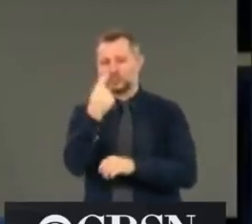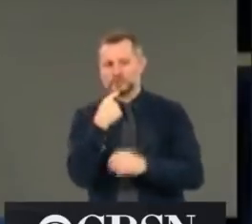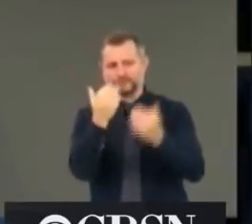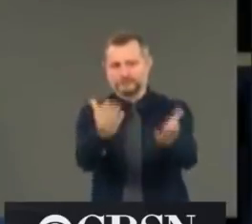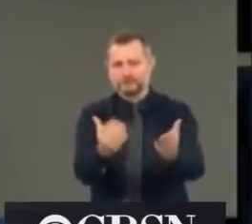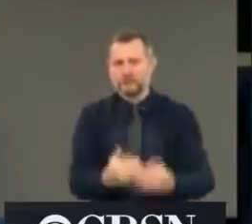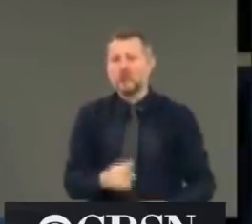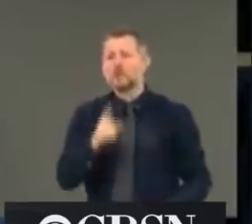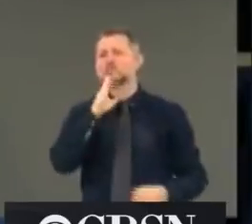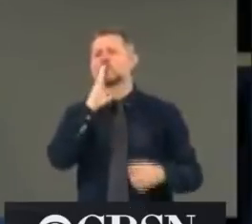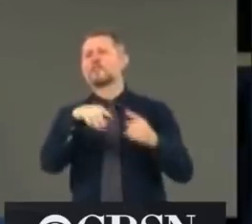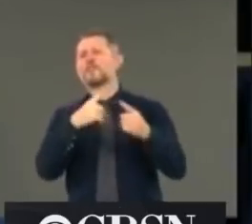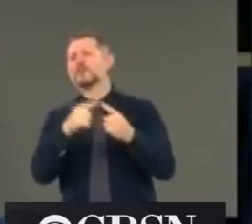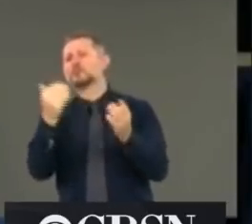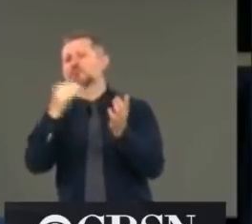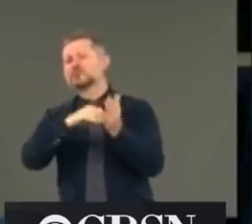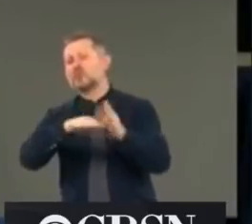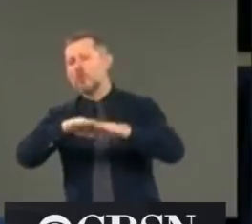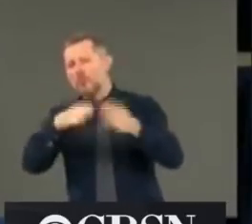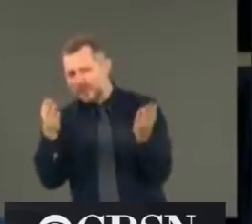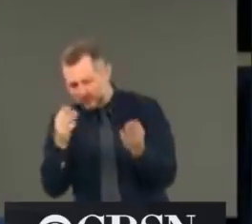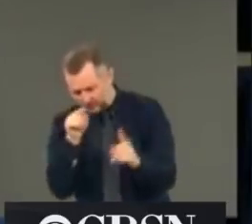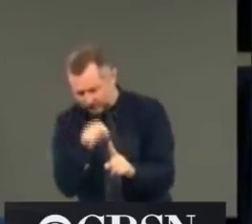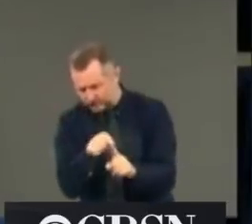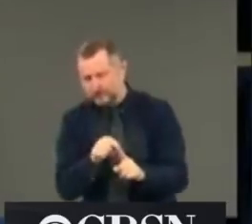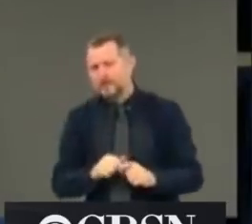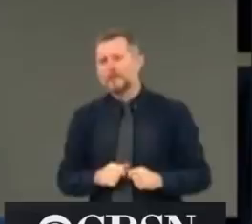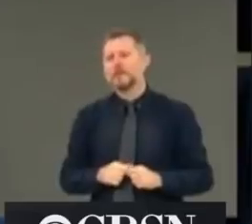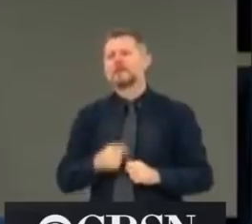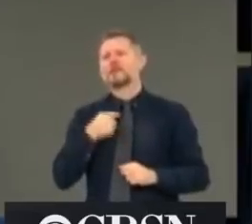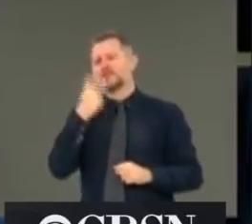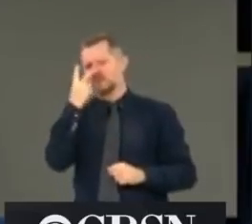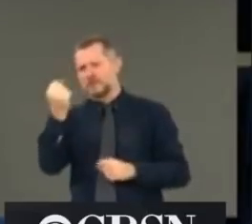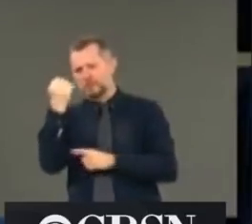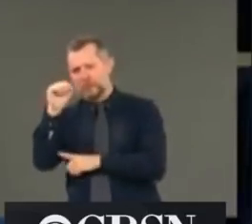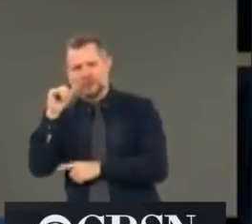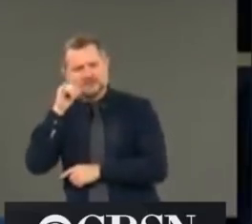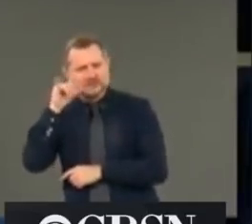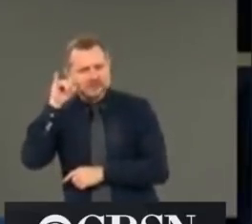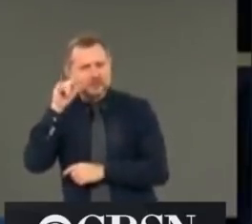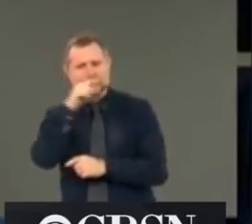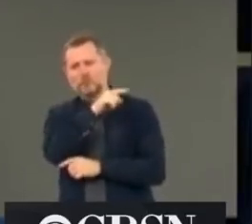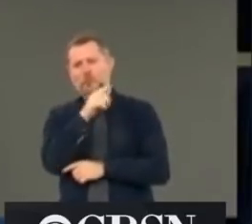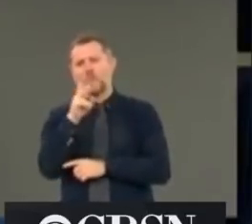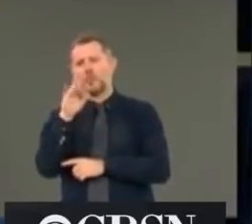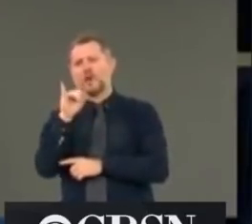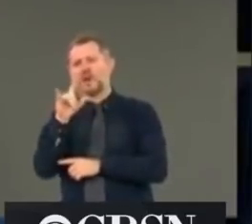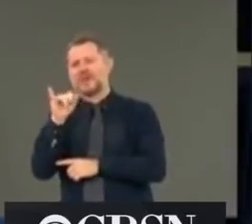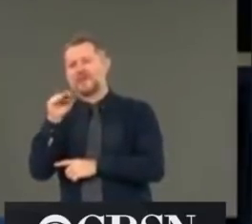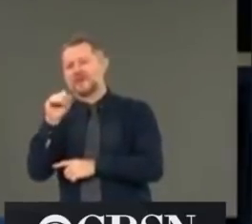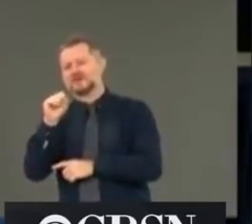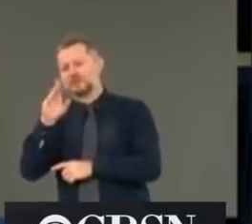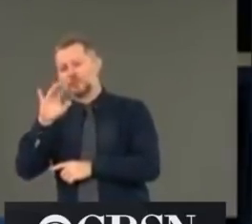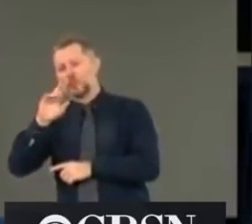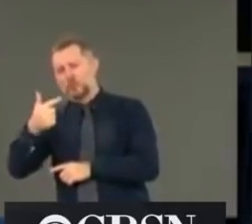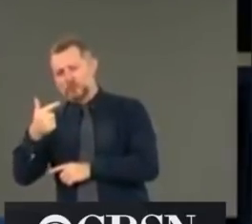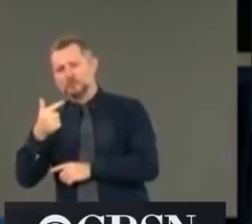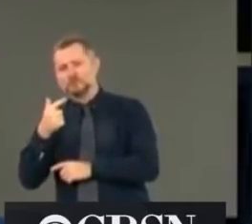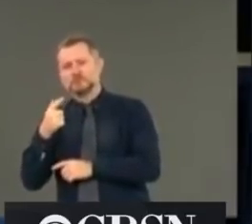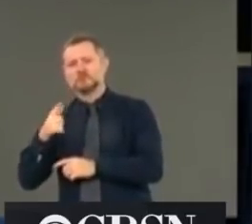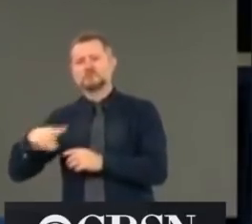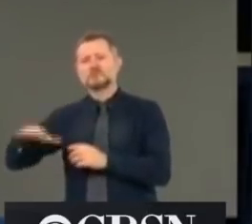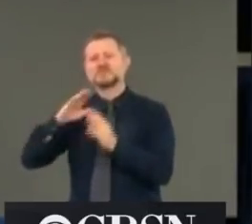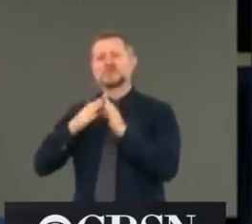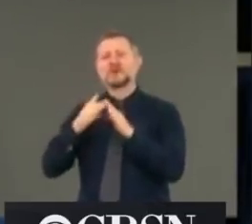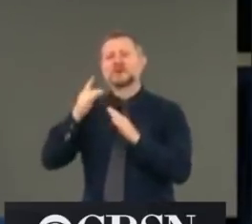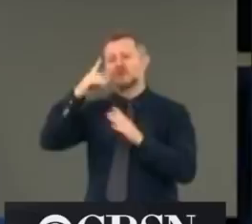reopening, there was a protest yesterday in Williamsburg. they want the sleepaway camps